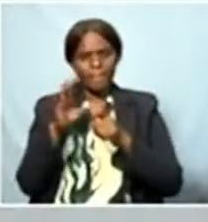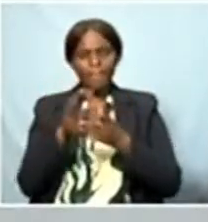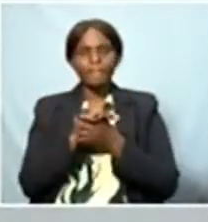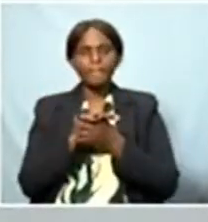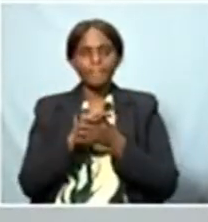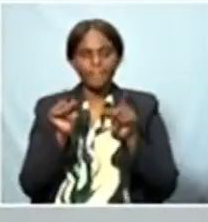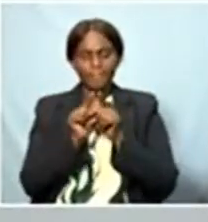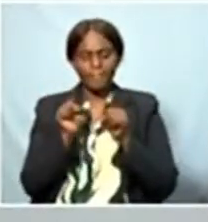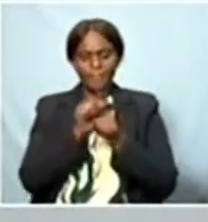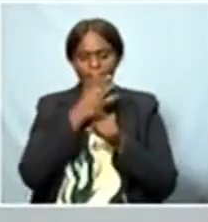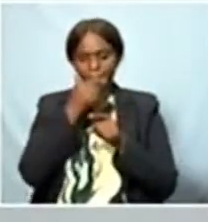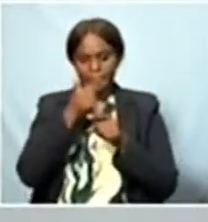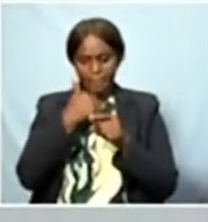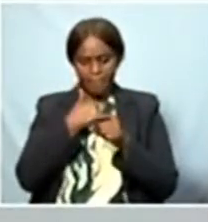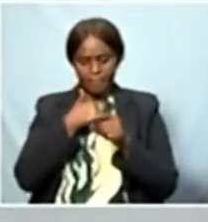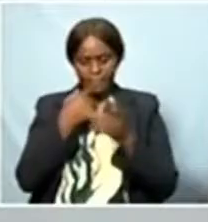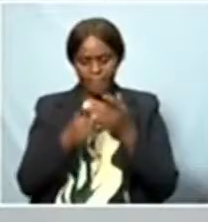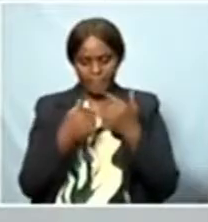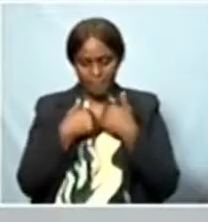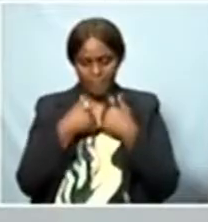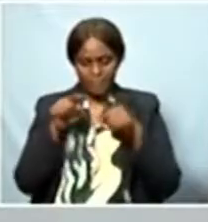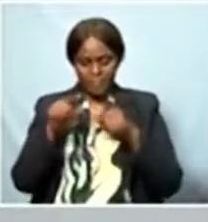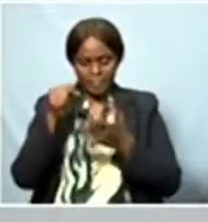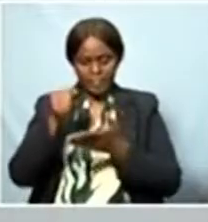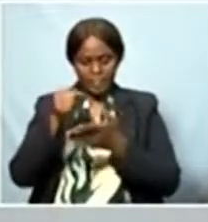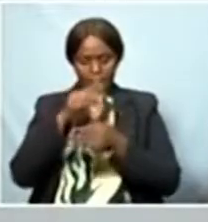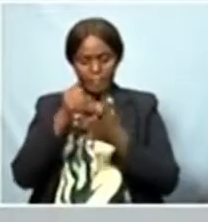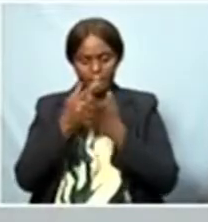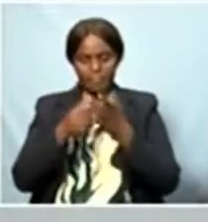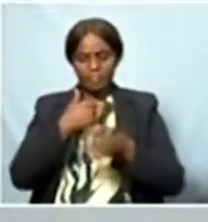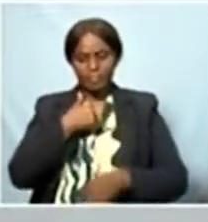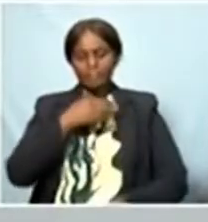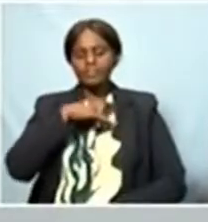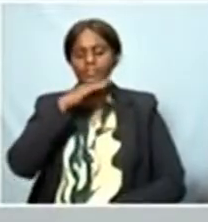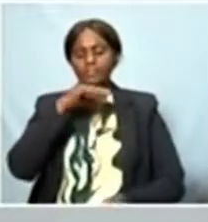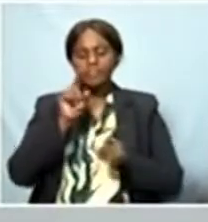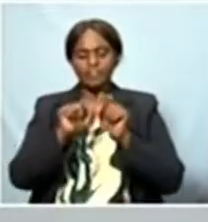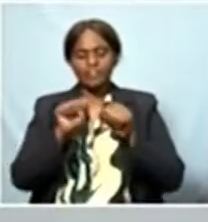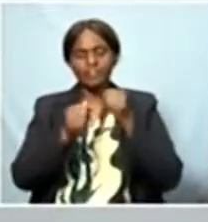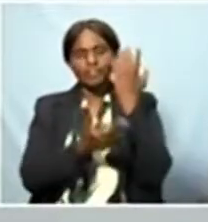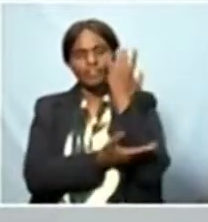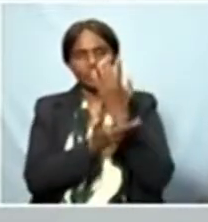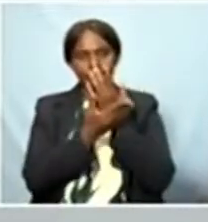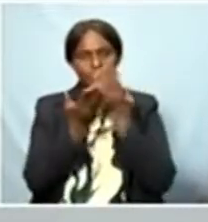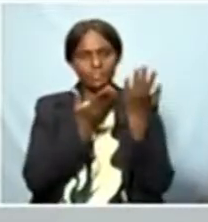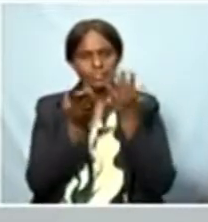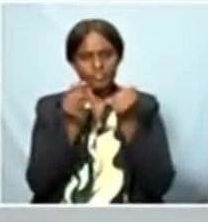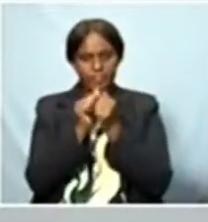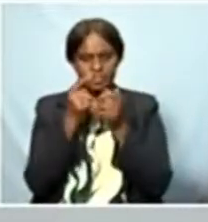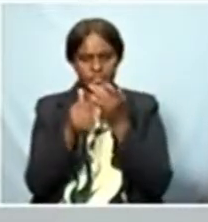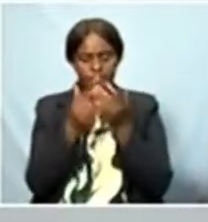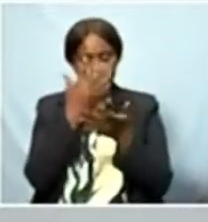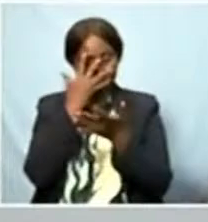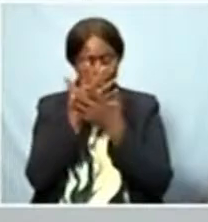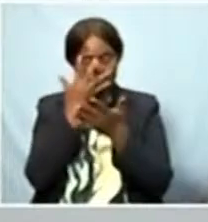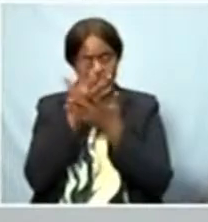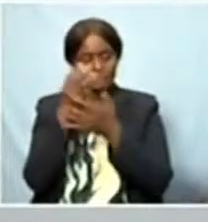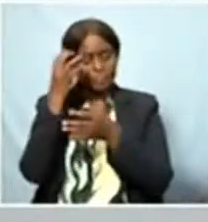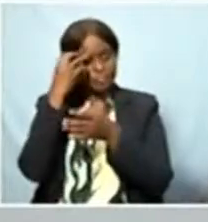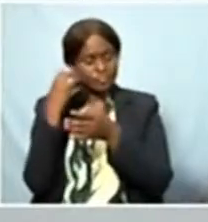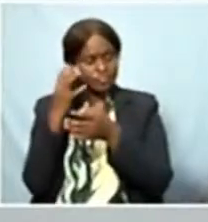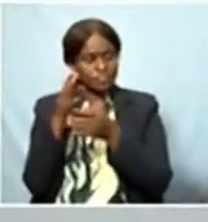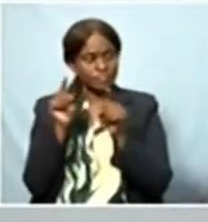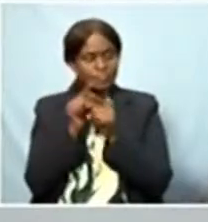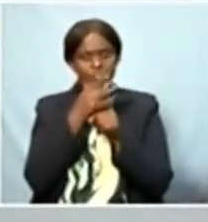The Commission posits, therefore, that this budget line is adequate and may enhance service delivery with regard to correctional officers.